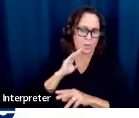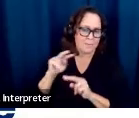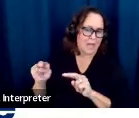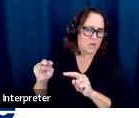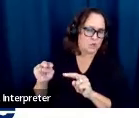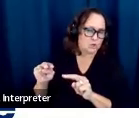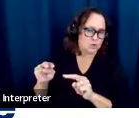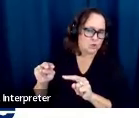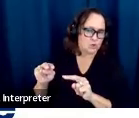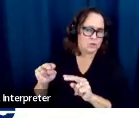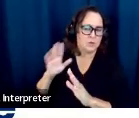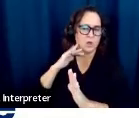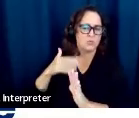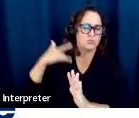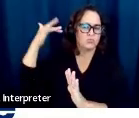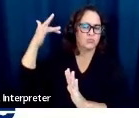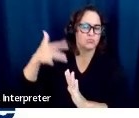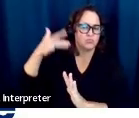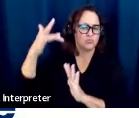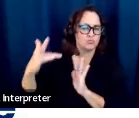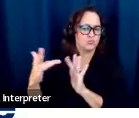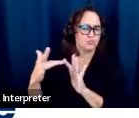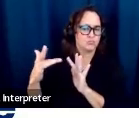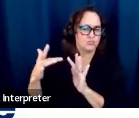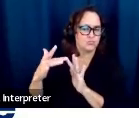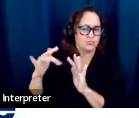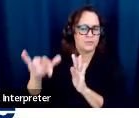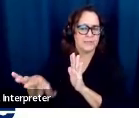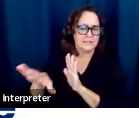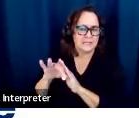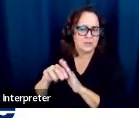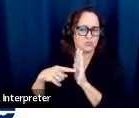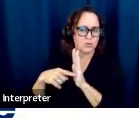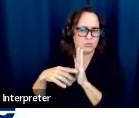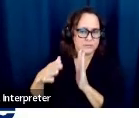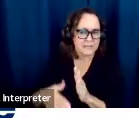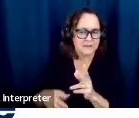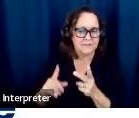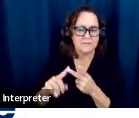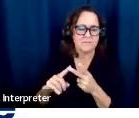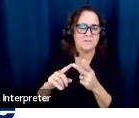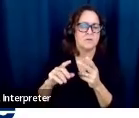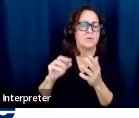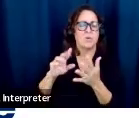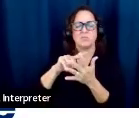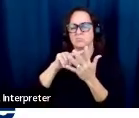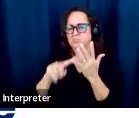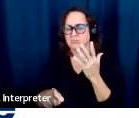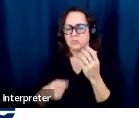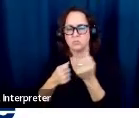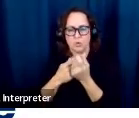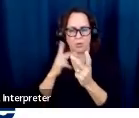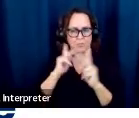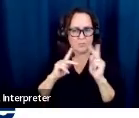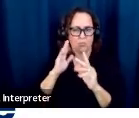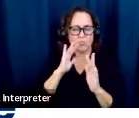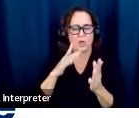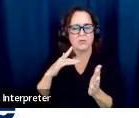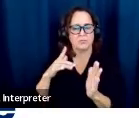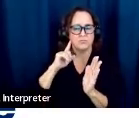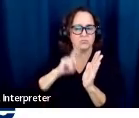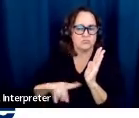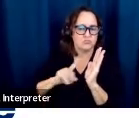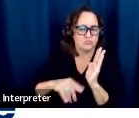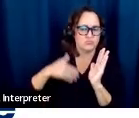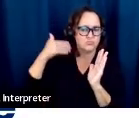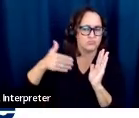regular touch points with the participant, their designated representative, unpaid caregivers, or other support people in the TCM. And at these